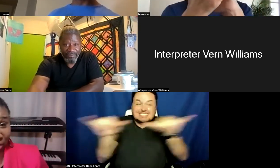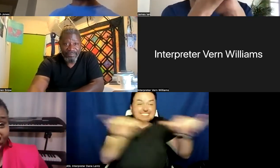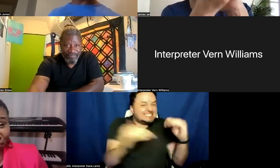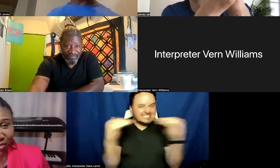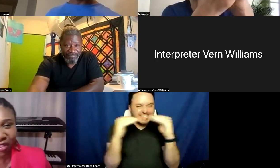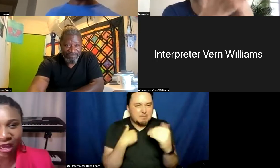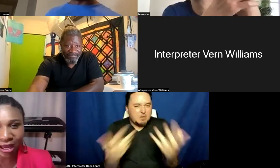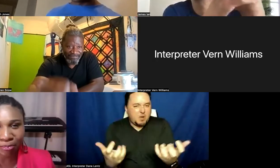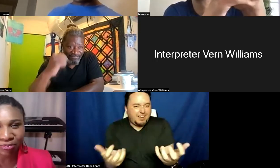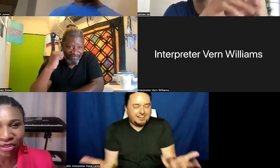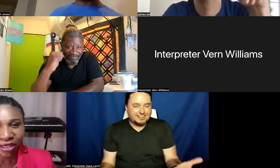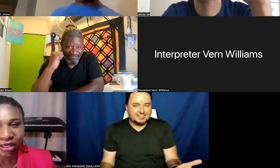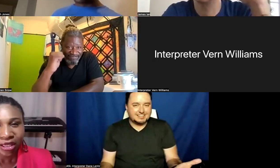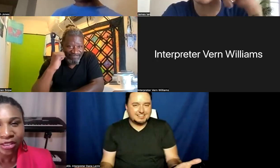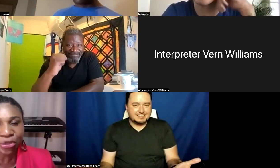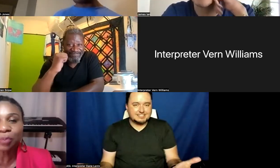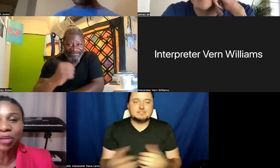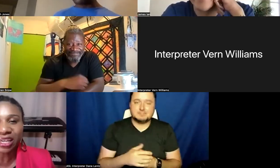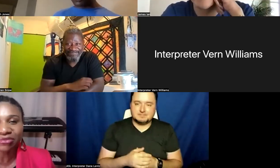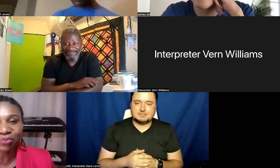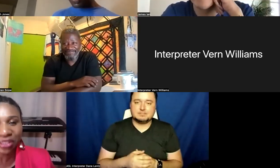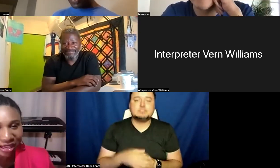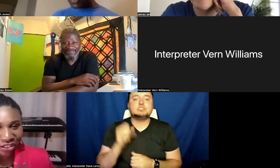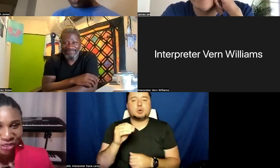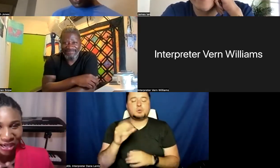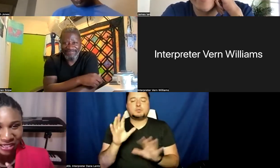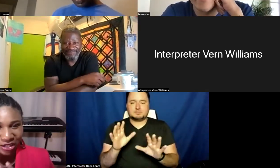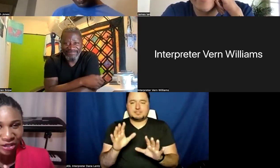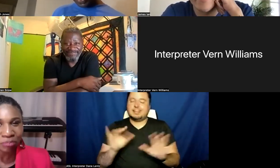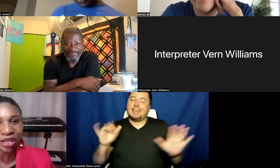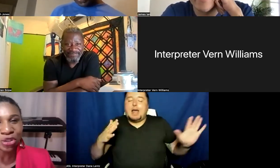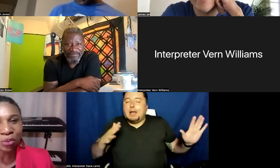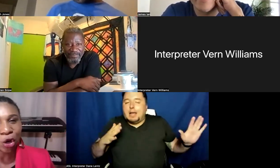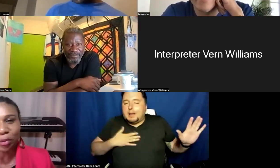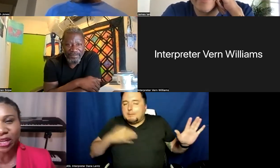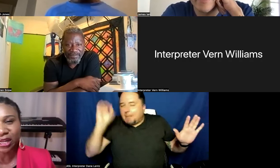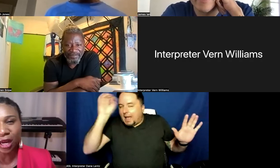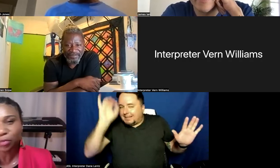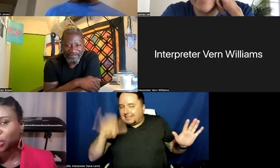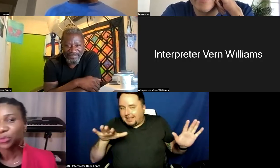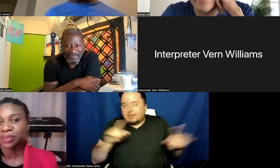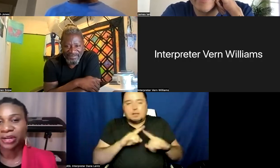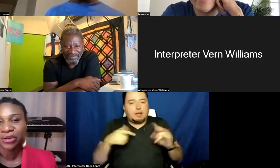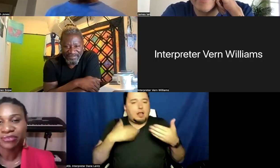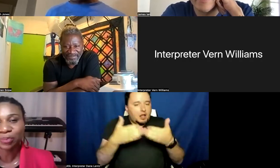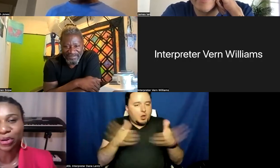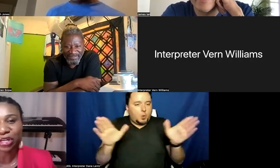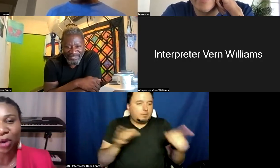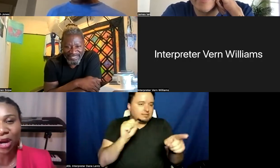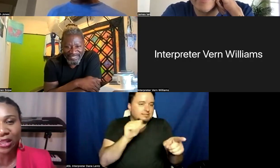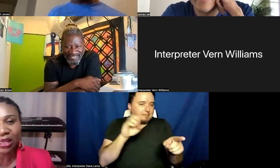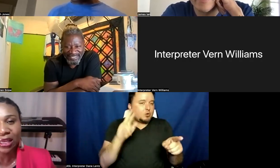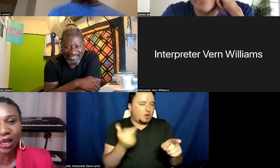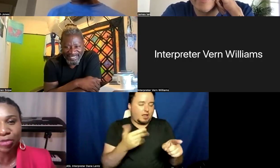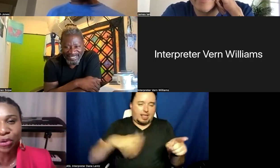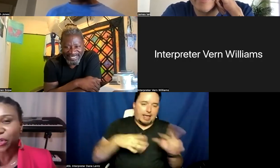can be. So speaking of, so that's just my take on it, but I do want to open it up to Sabeerah. You haven't spoken in a